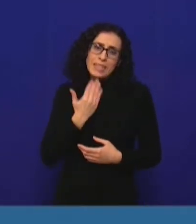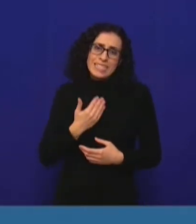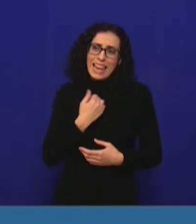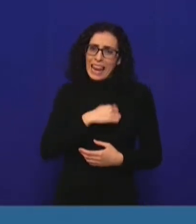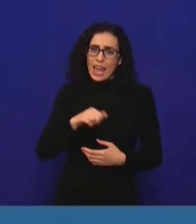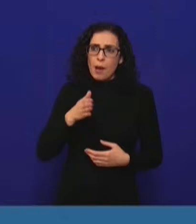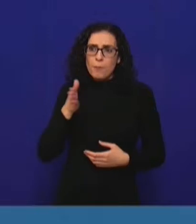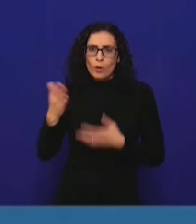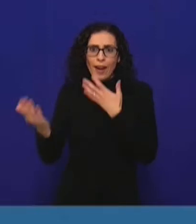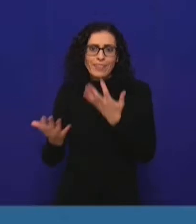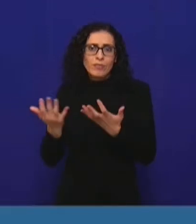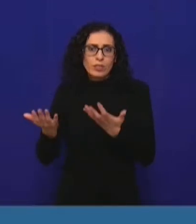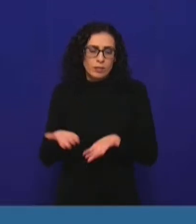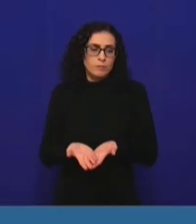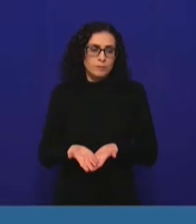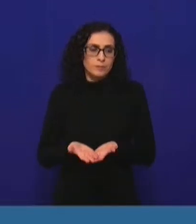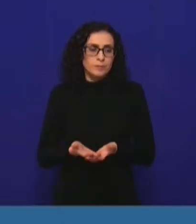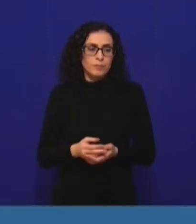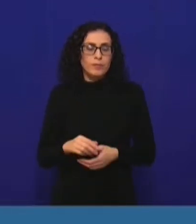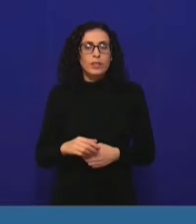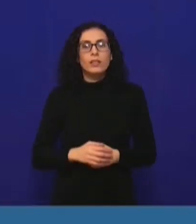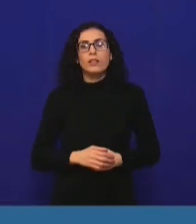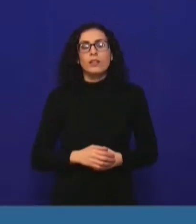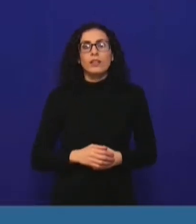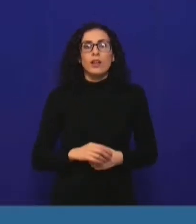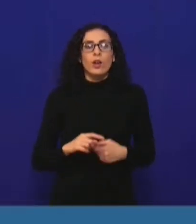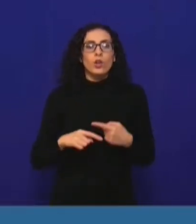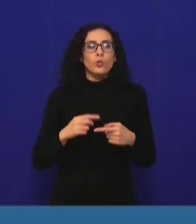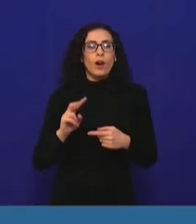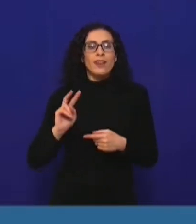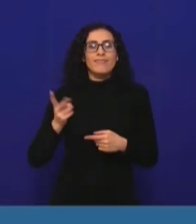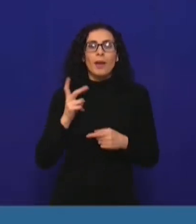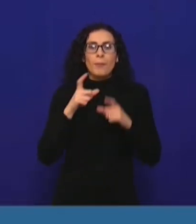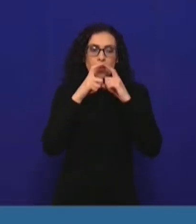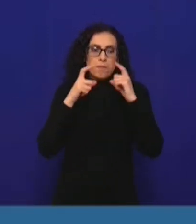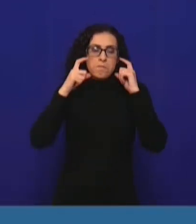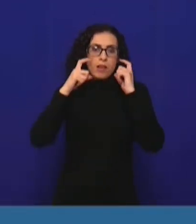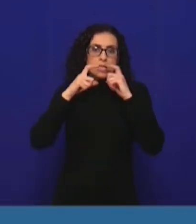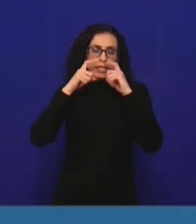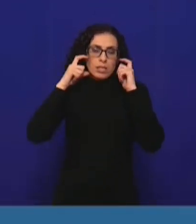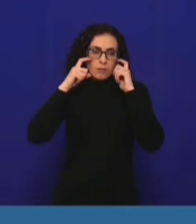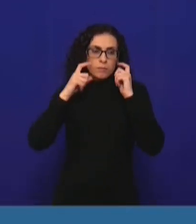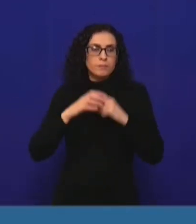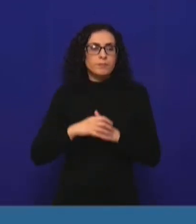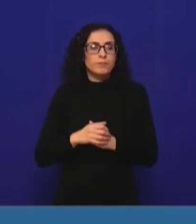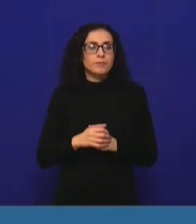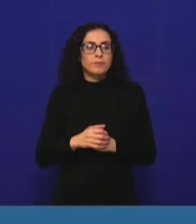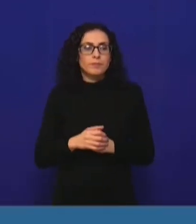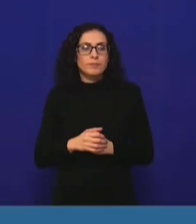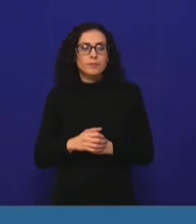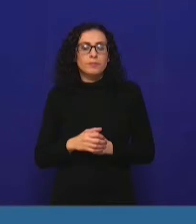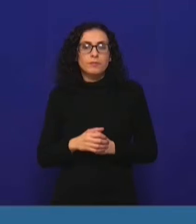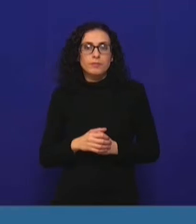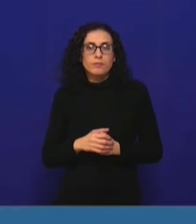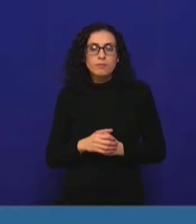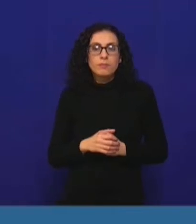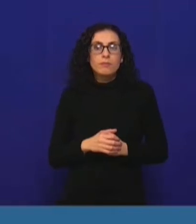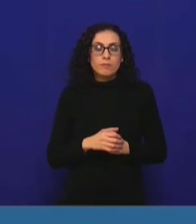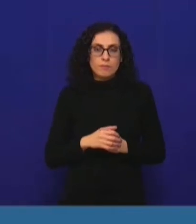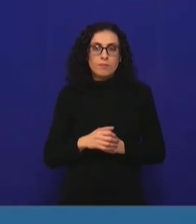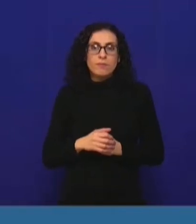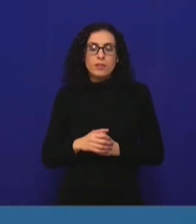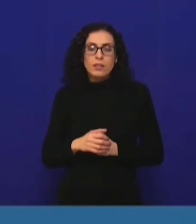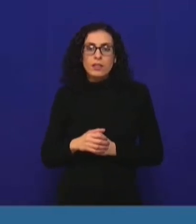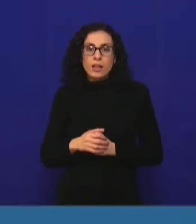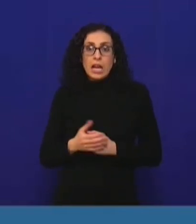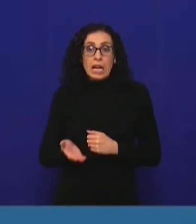U fuq double masking, hemm ħafna diskussjonijiet għaddejjin u l-maġġor parti tal-pajjiżi li